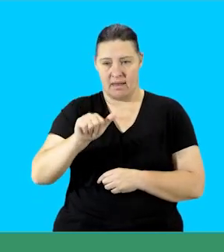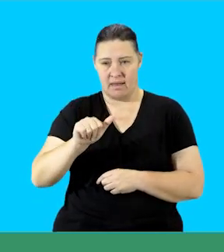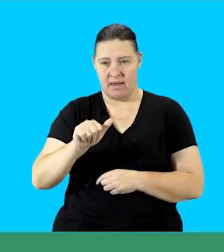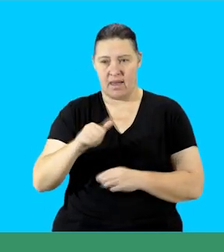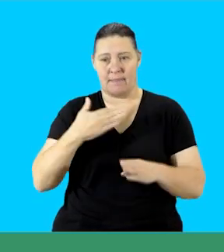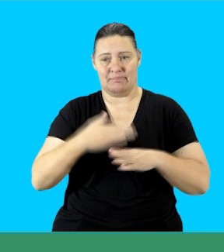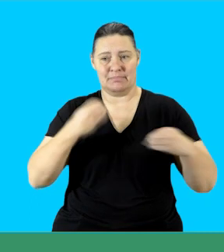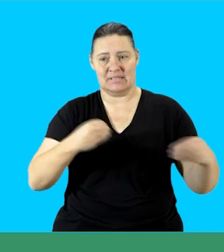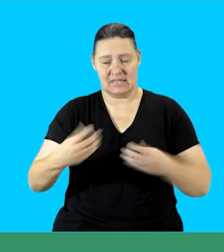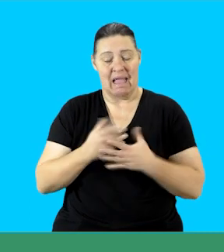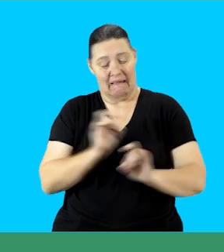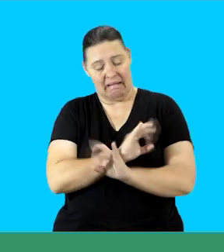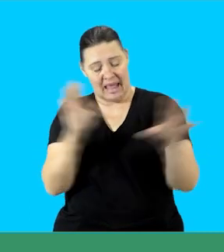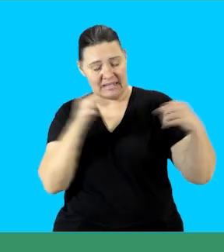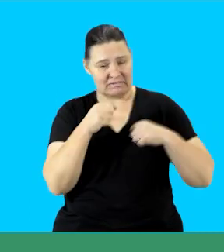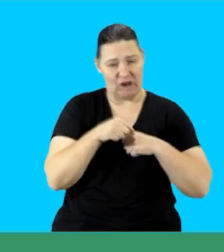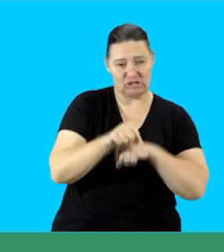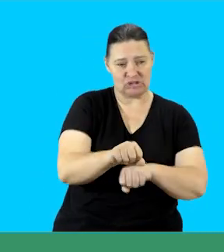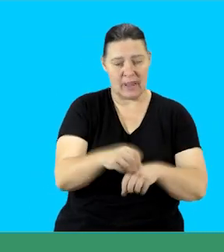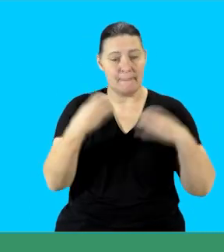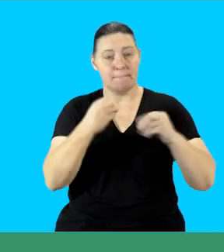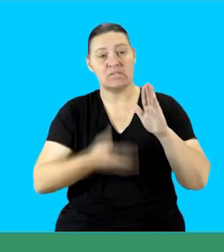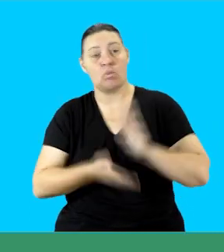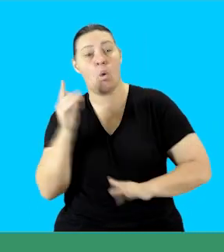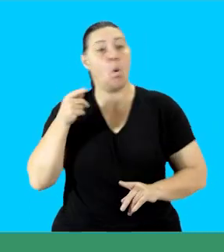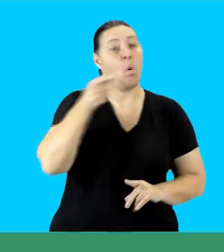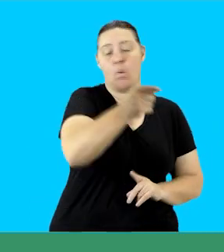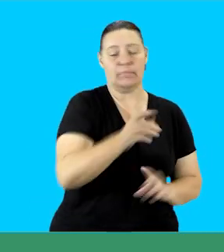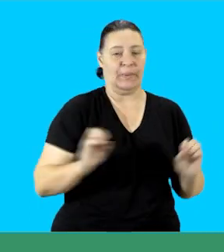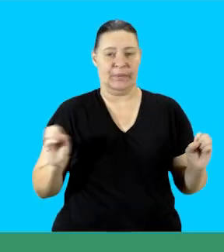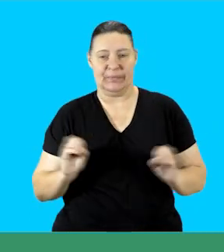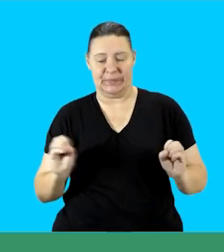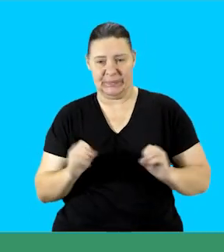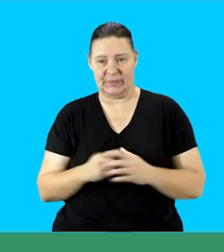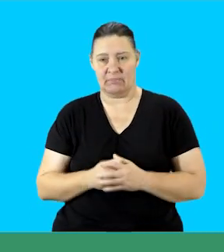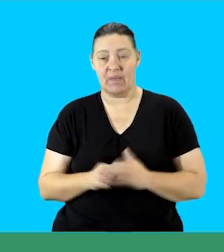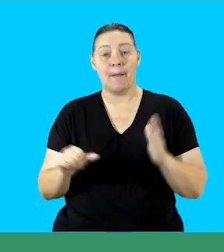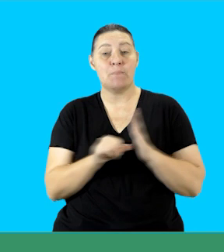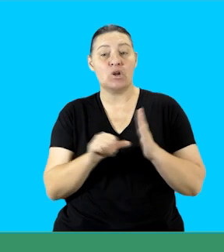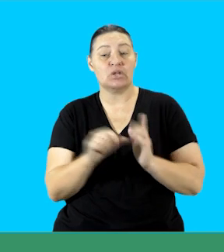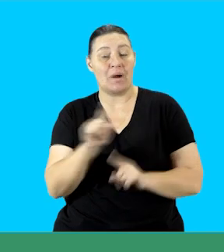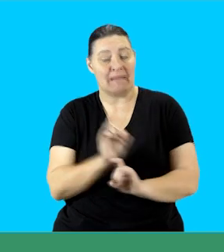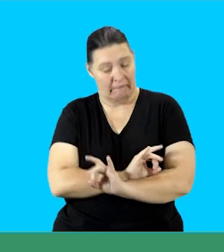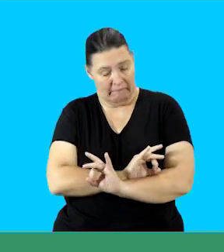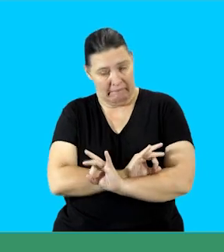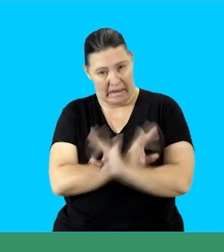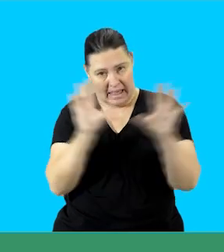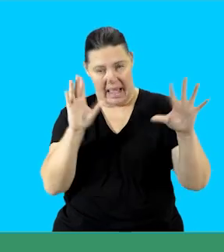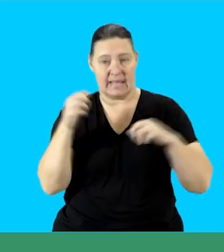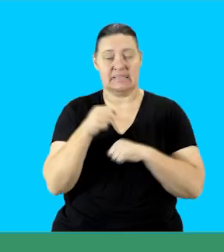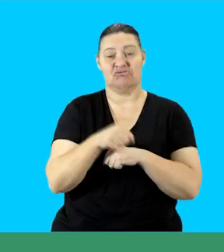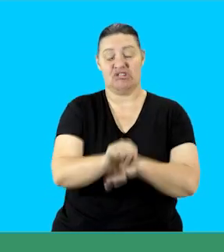have a clear strategy of where the business is going. Now, the key word here is